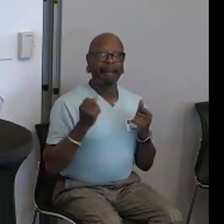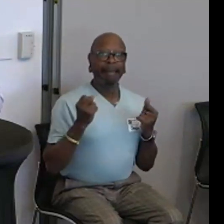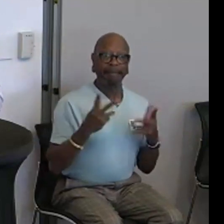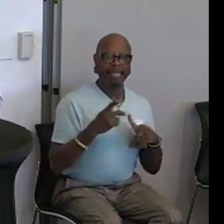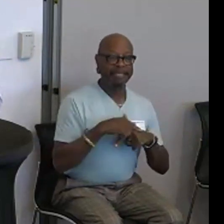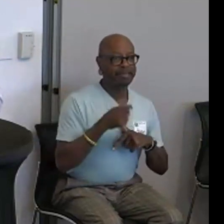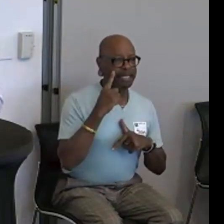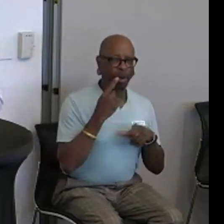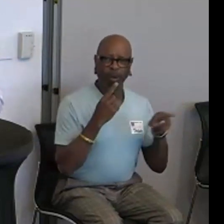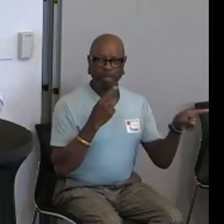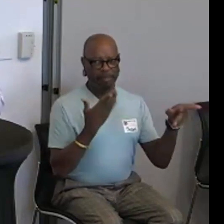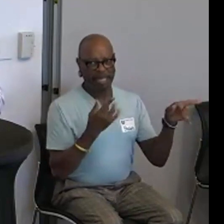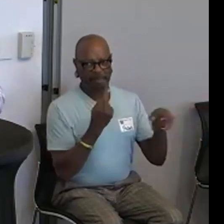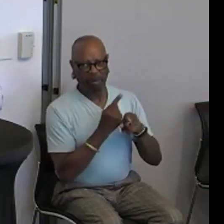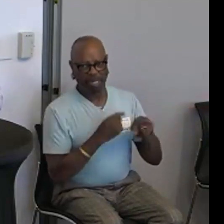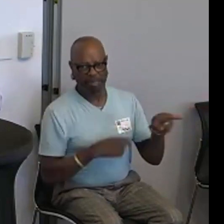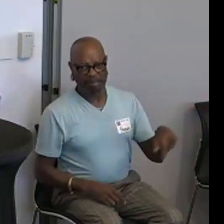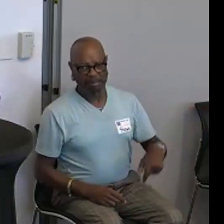right.